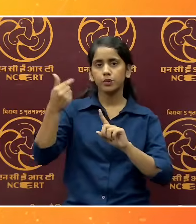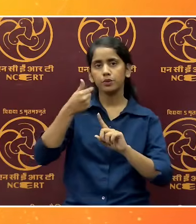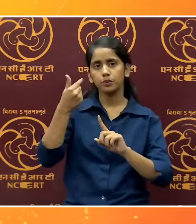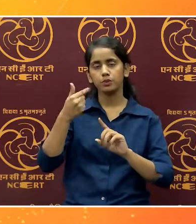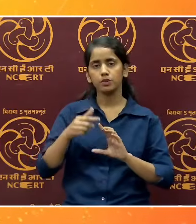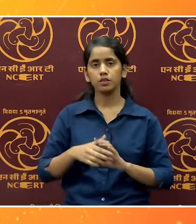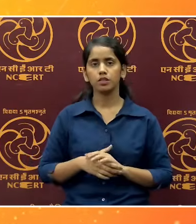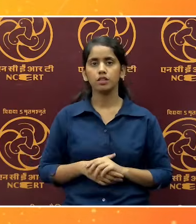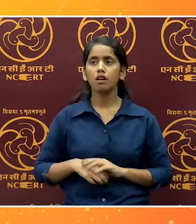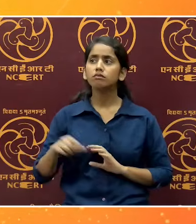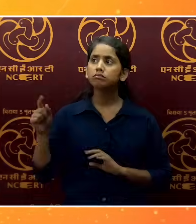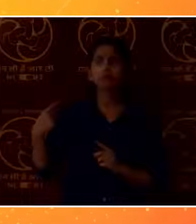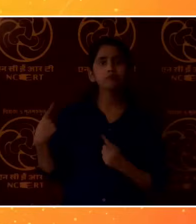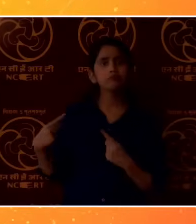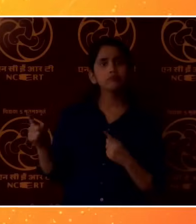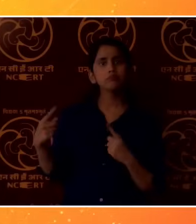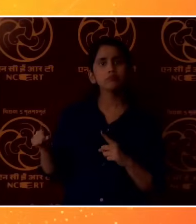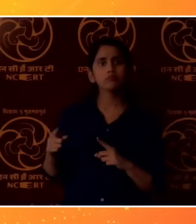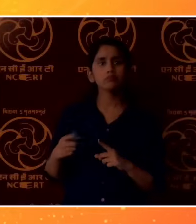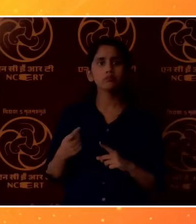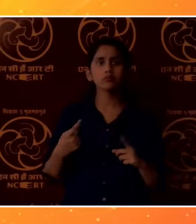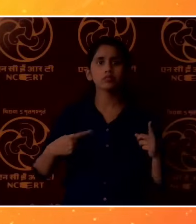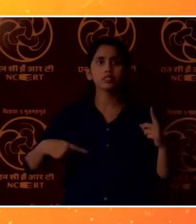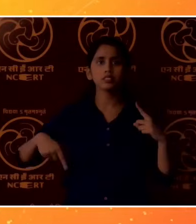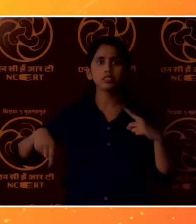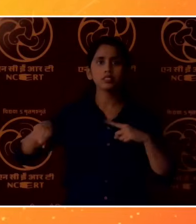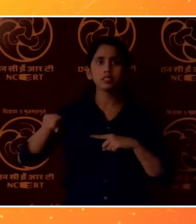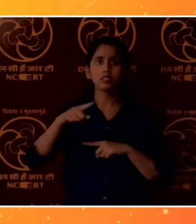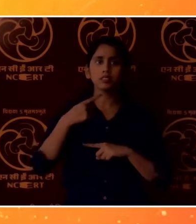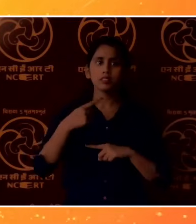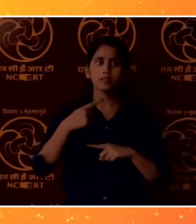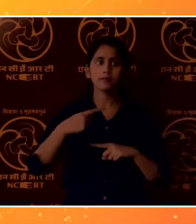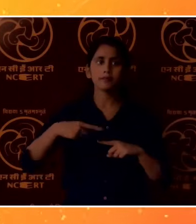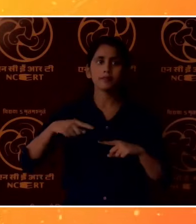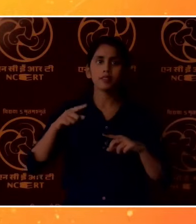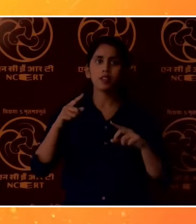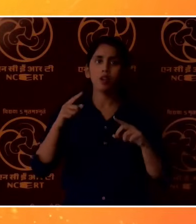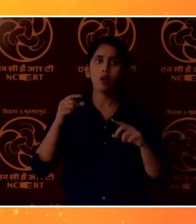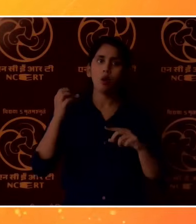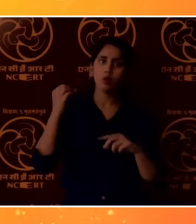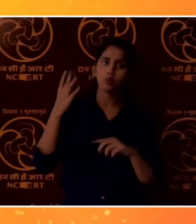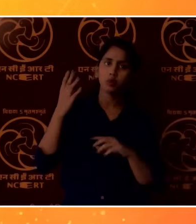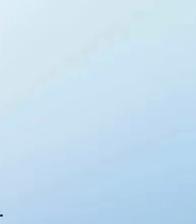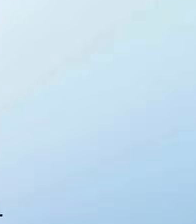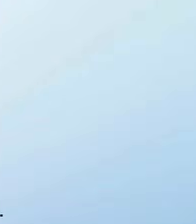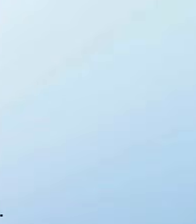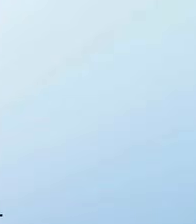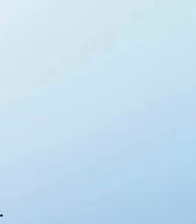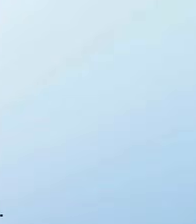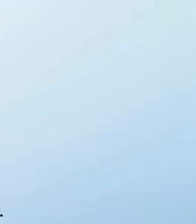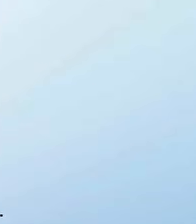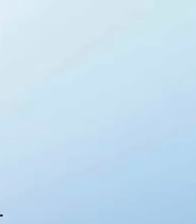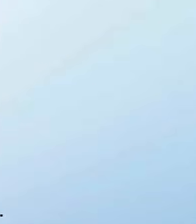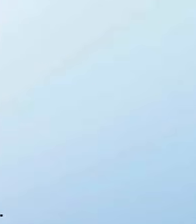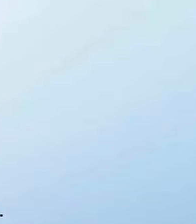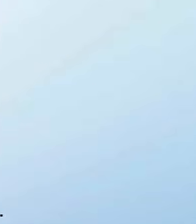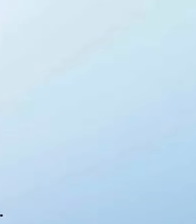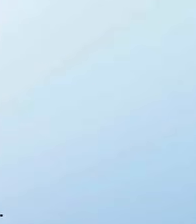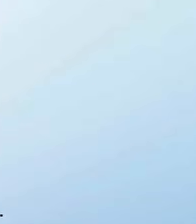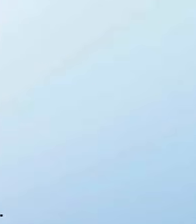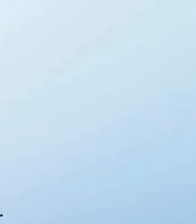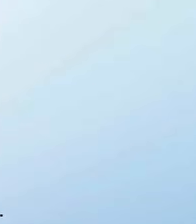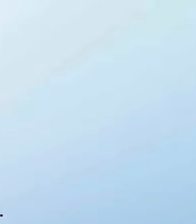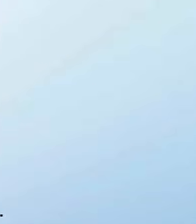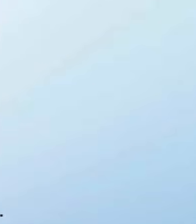are absolutely right. The frog swims in water with its webbed feet and hops on land with the feet. So, you